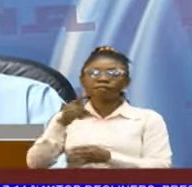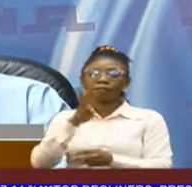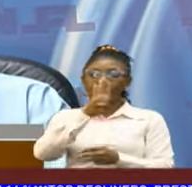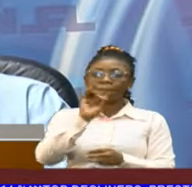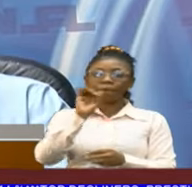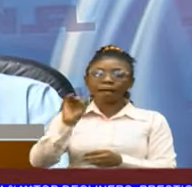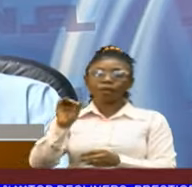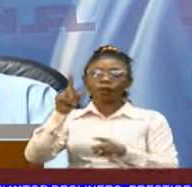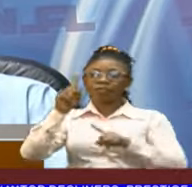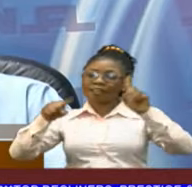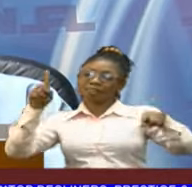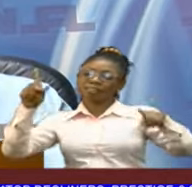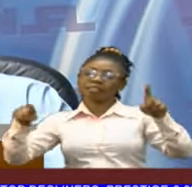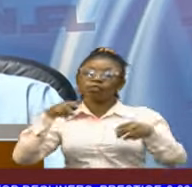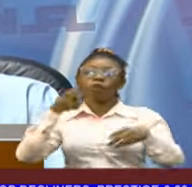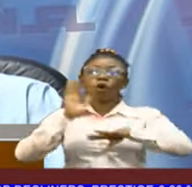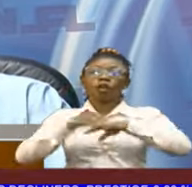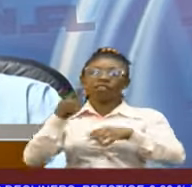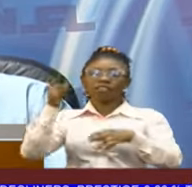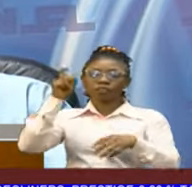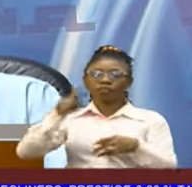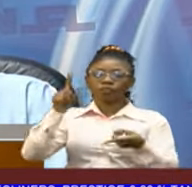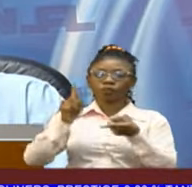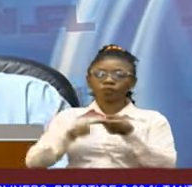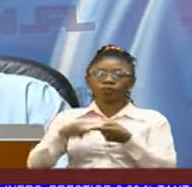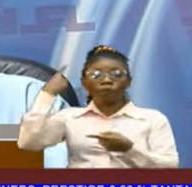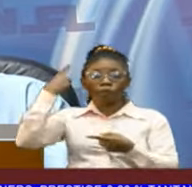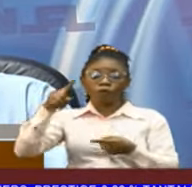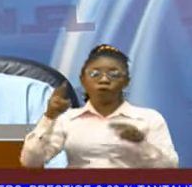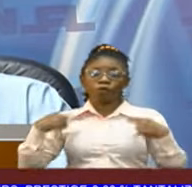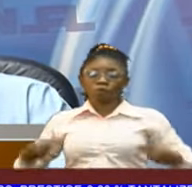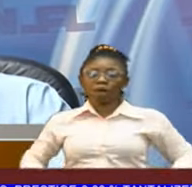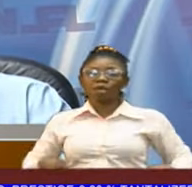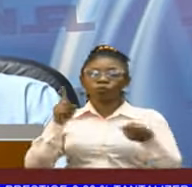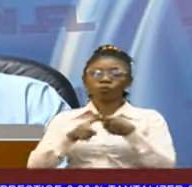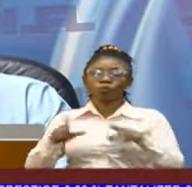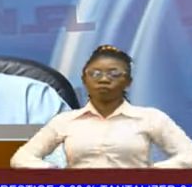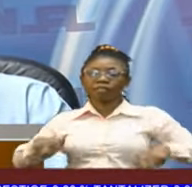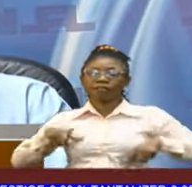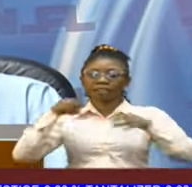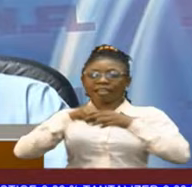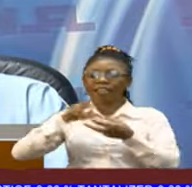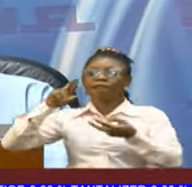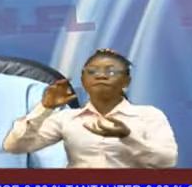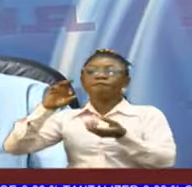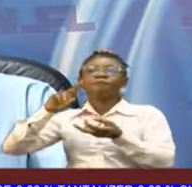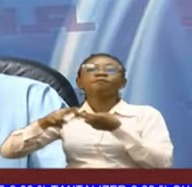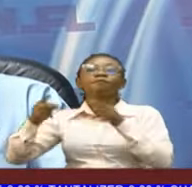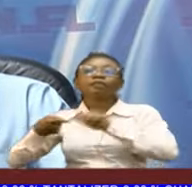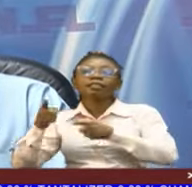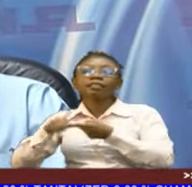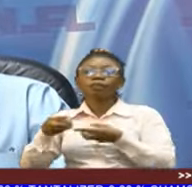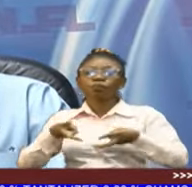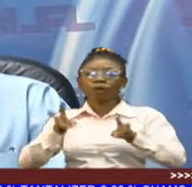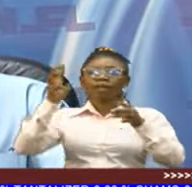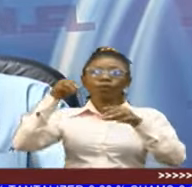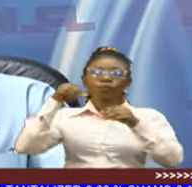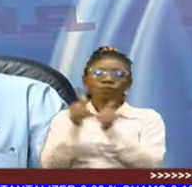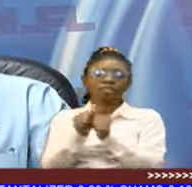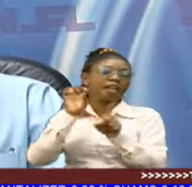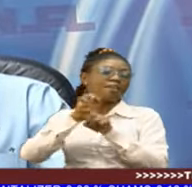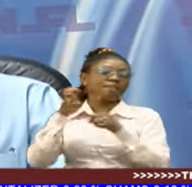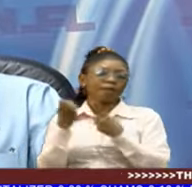biodiversity, on the need for humans to live in a friendly manner with their environment. And then